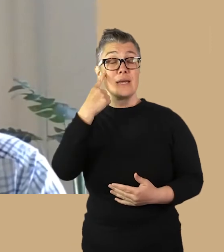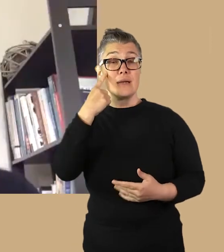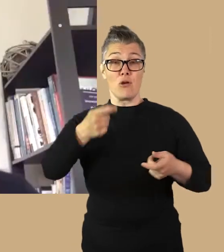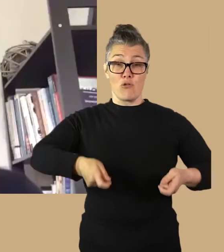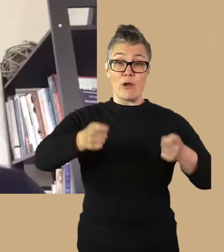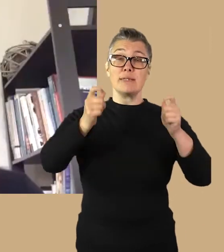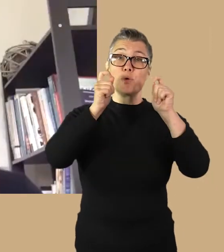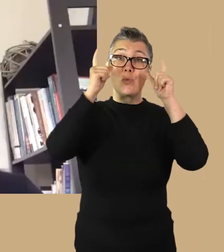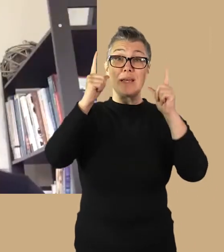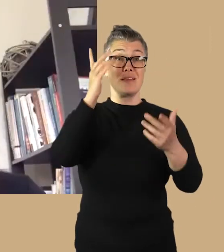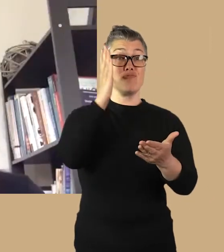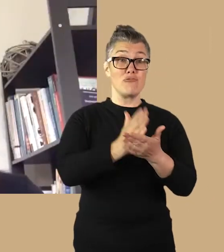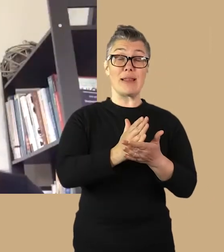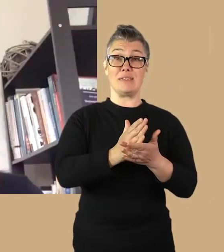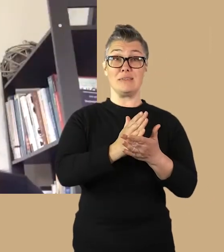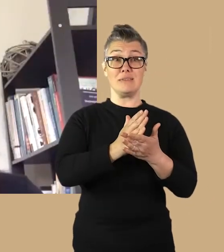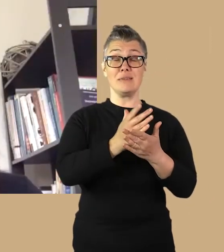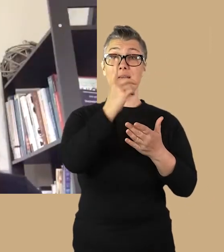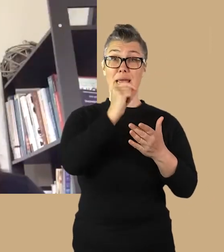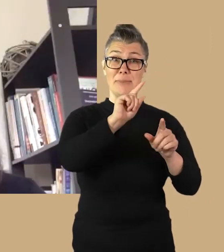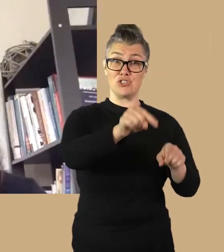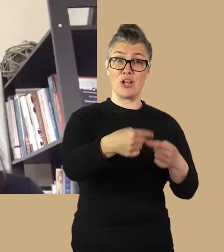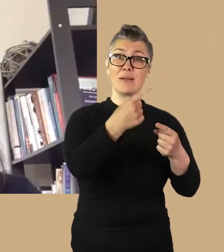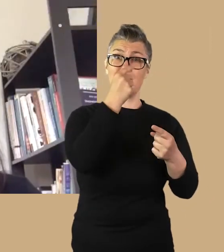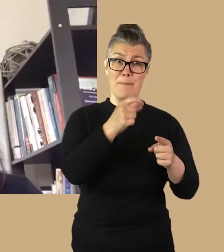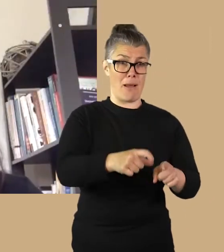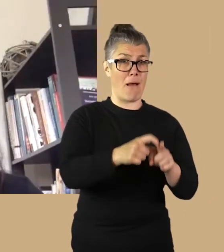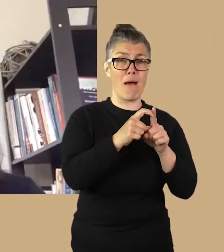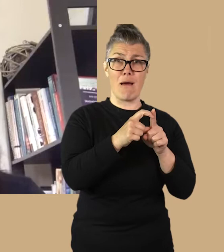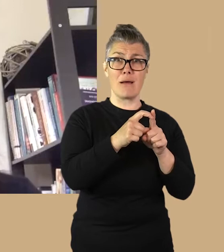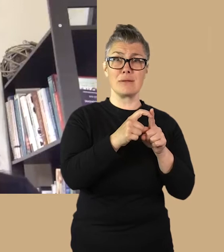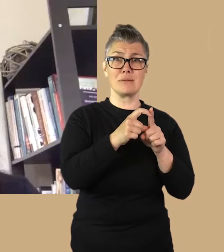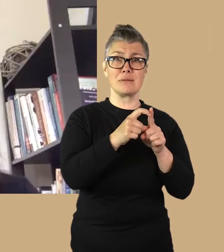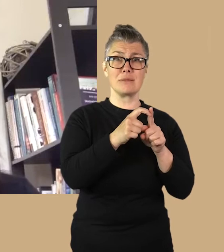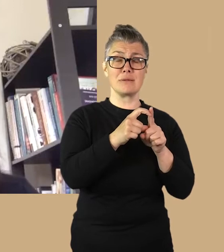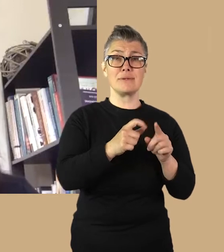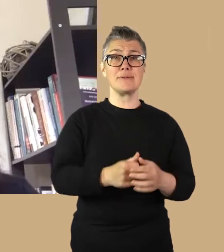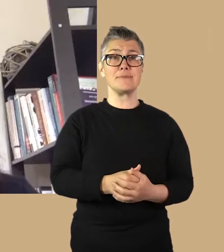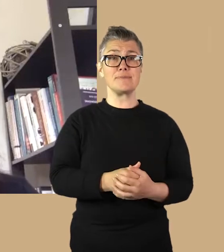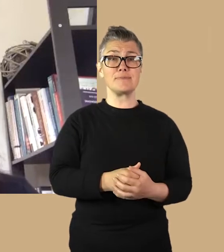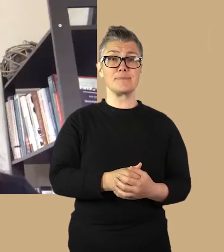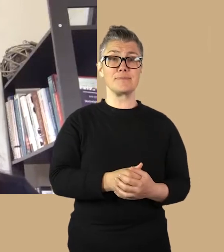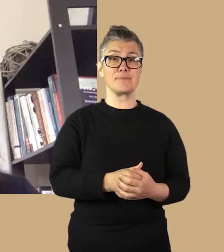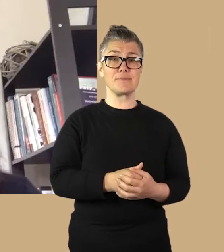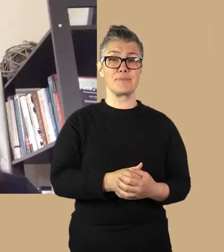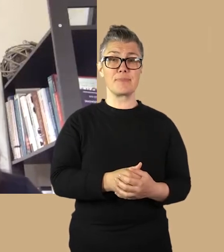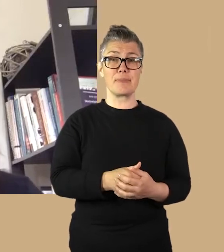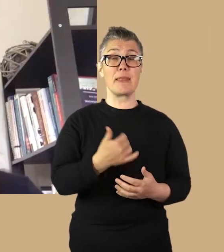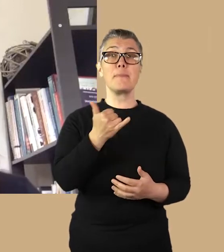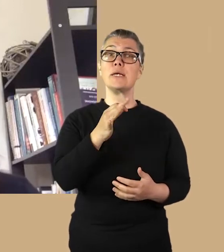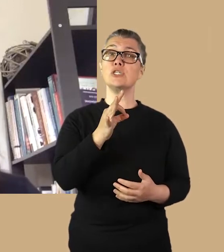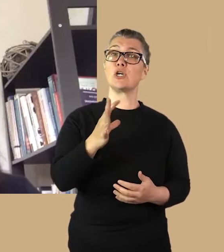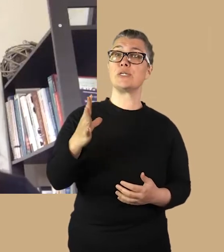because raising awareness of how challenging this could be, so being mindful that what you're offering them is something that